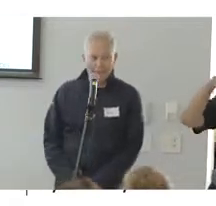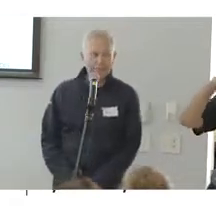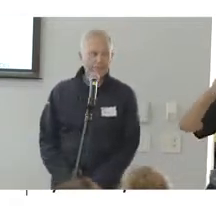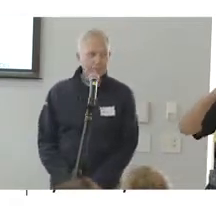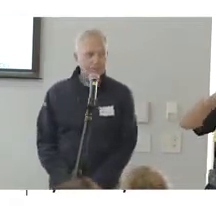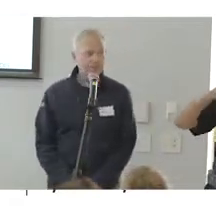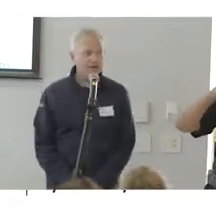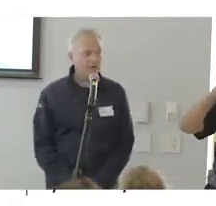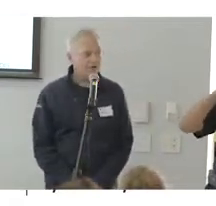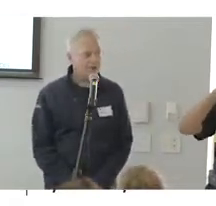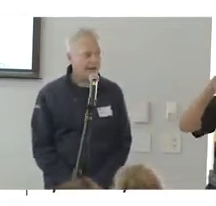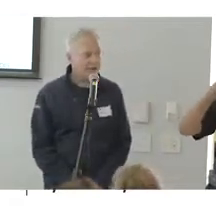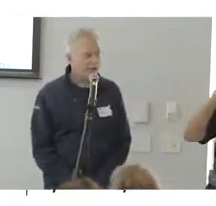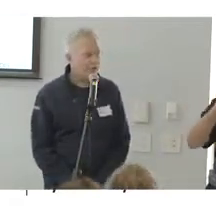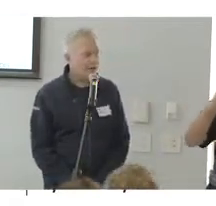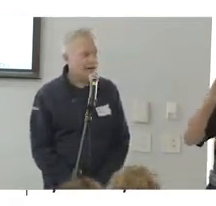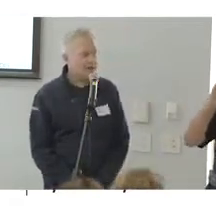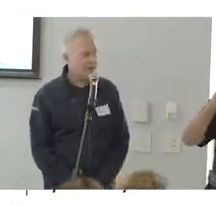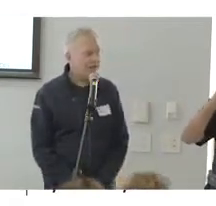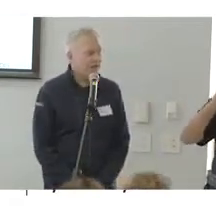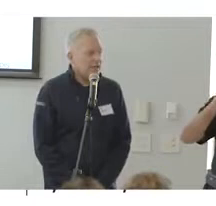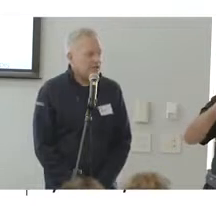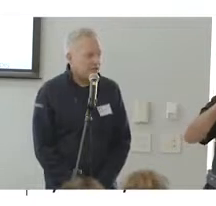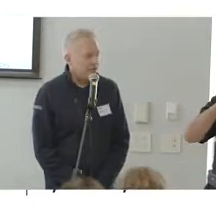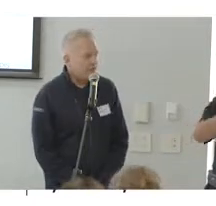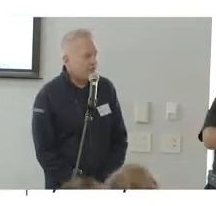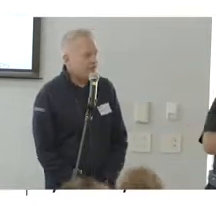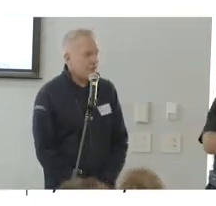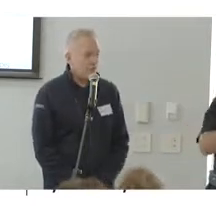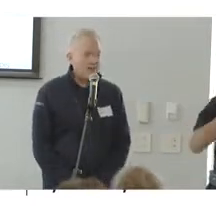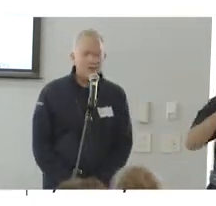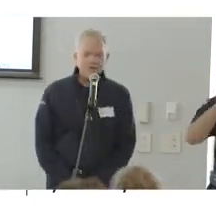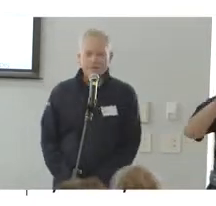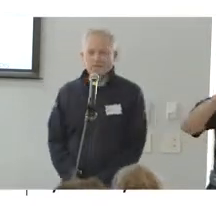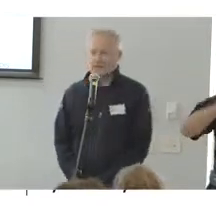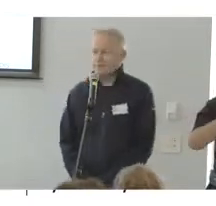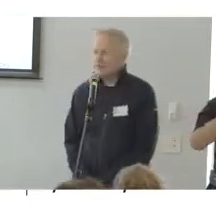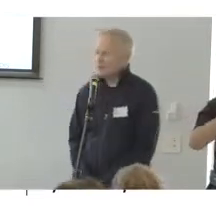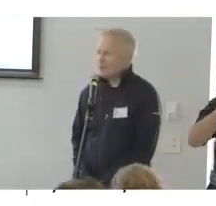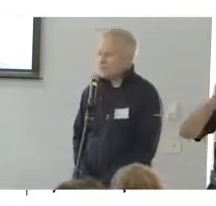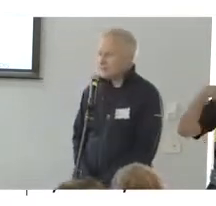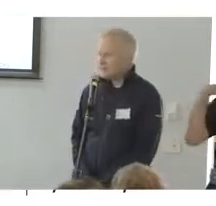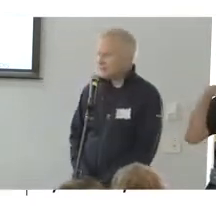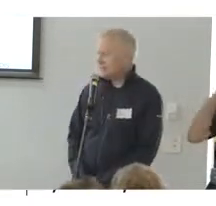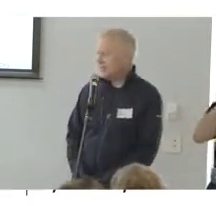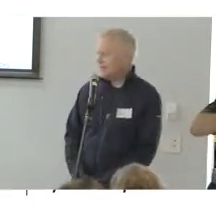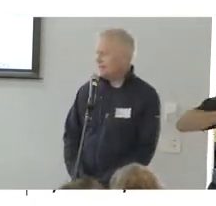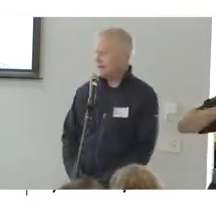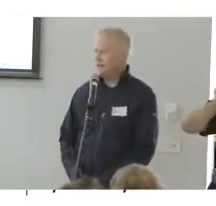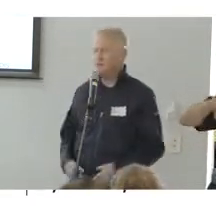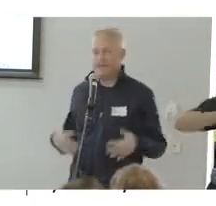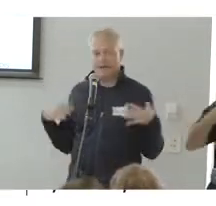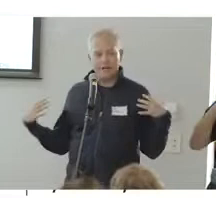and I'm happy to be joined by Martha Gallo, our acting chair of the board and longtime resident,